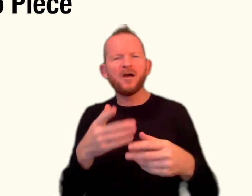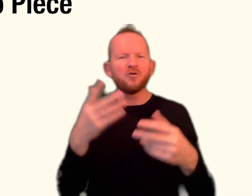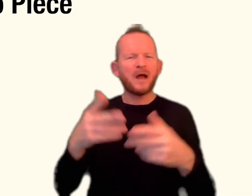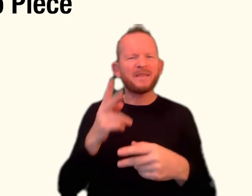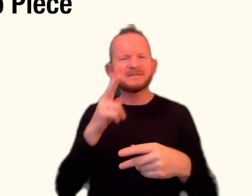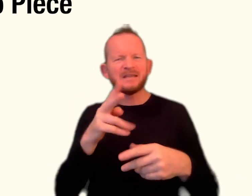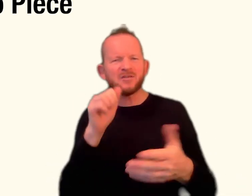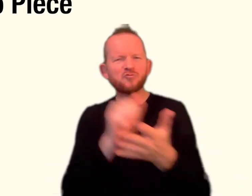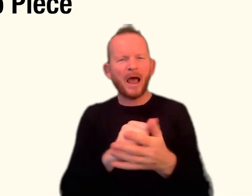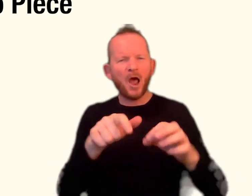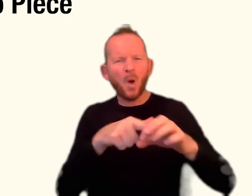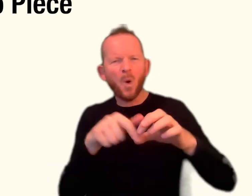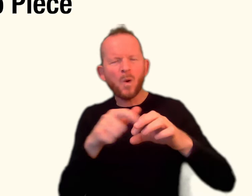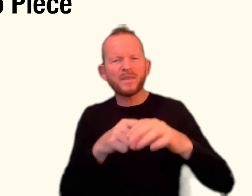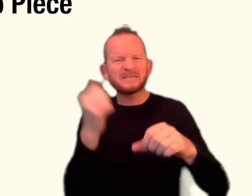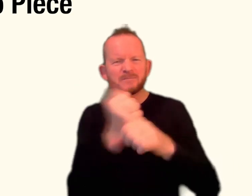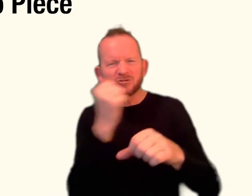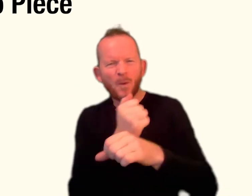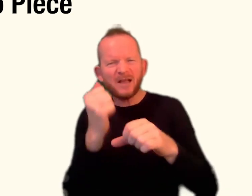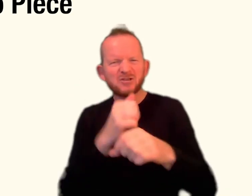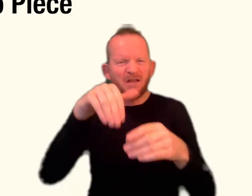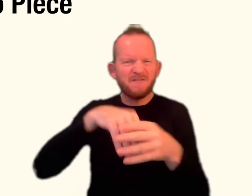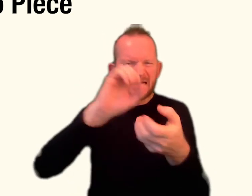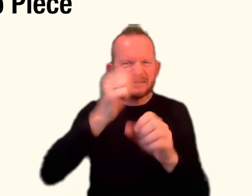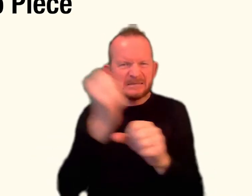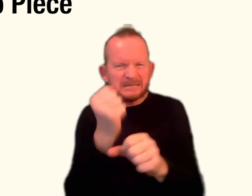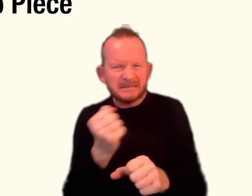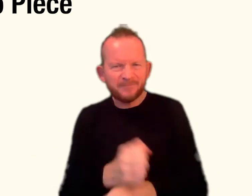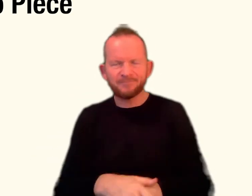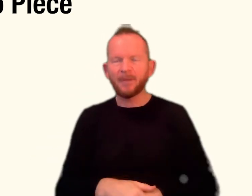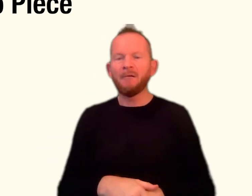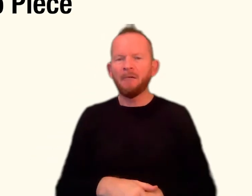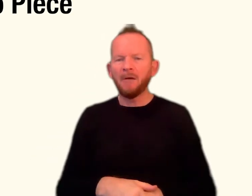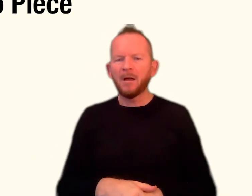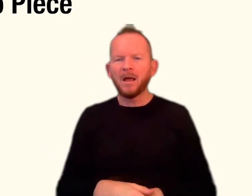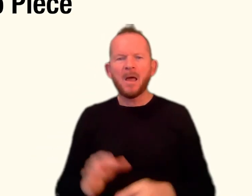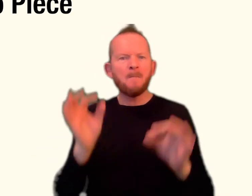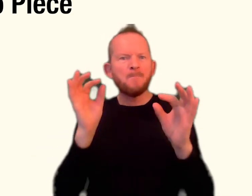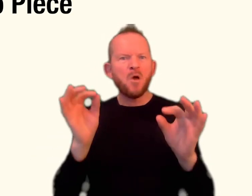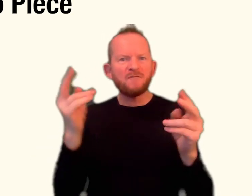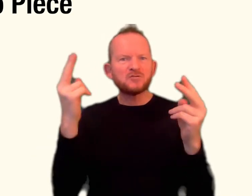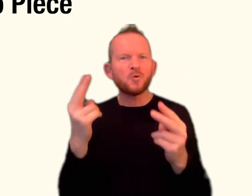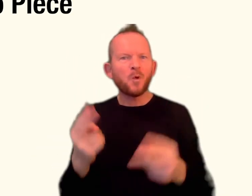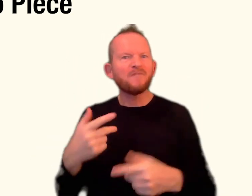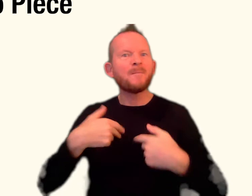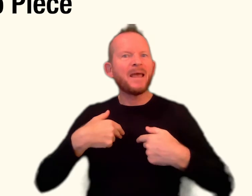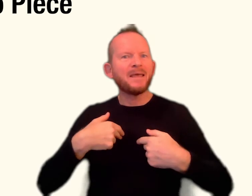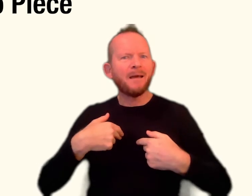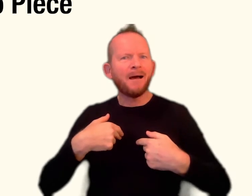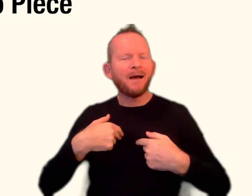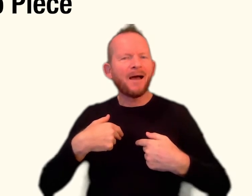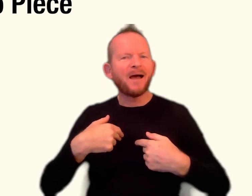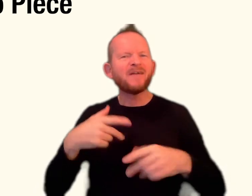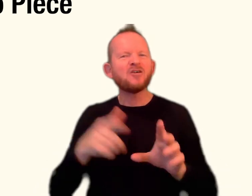away at it until it fits. A perfect school. What would be a perfect school for me if I